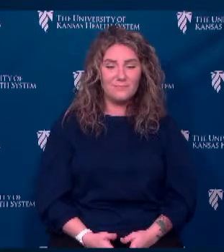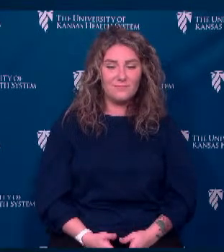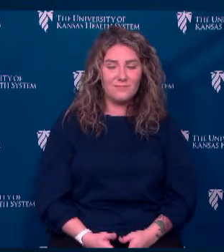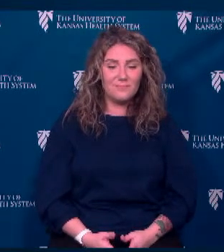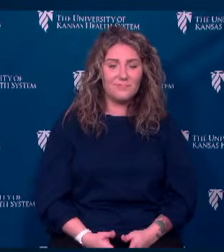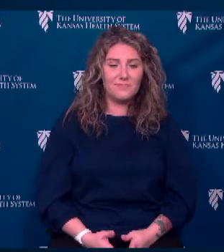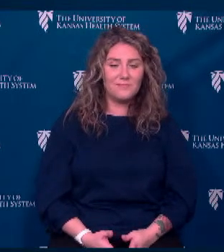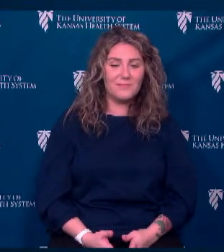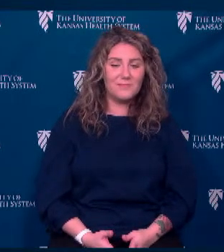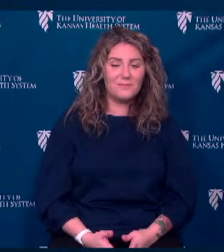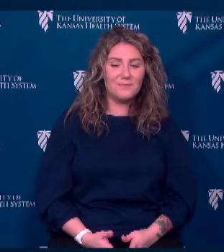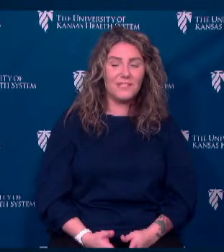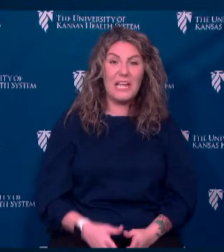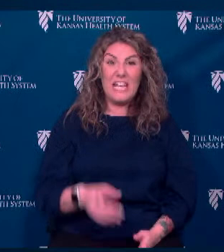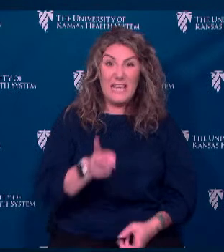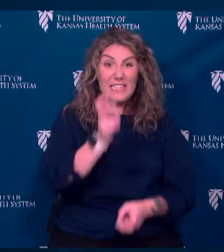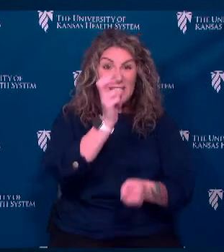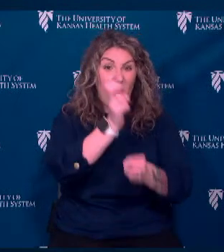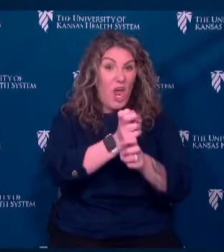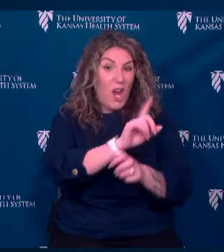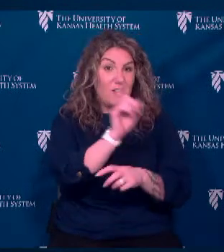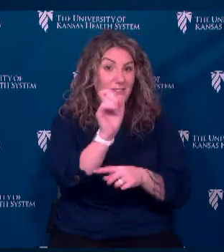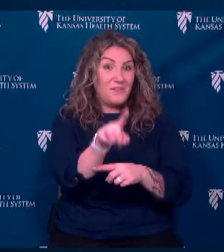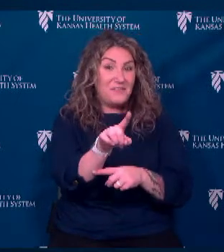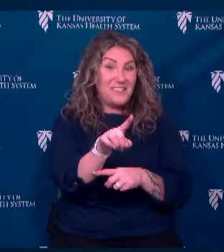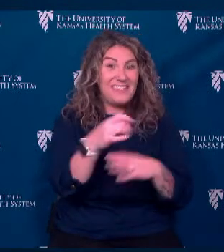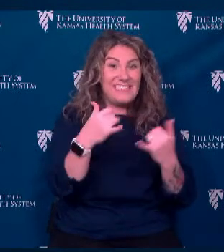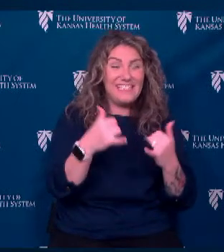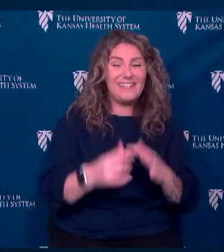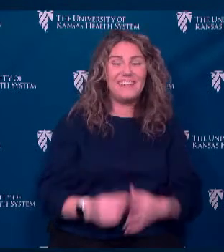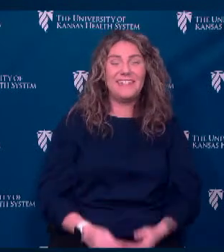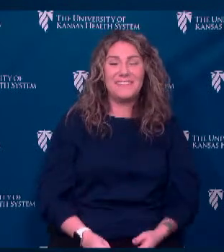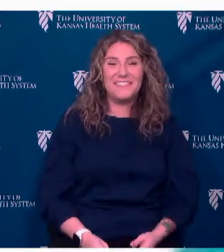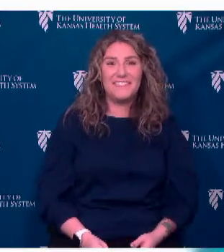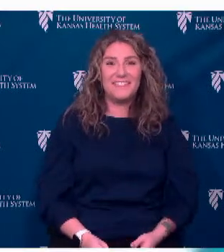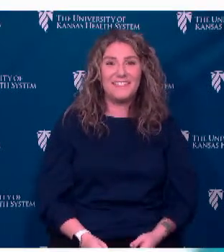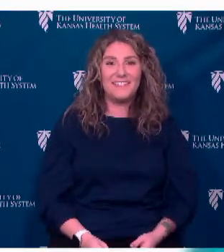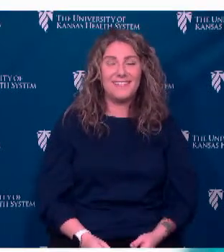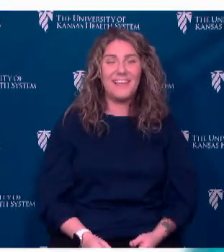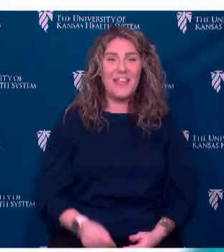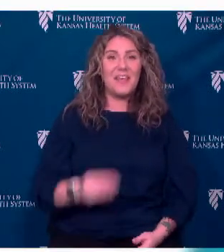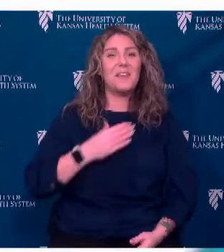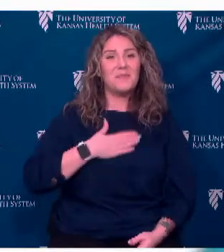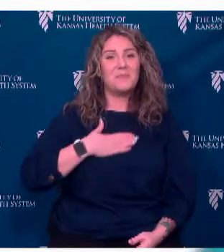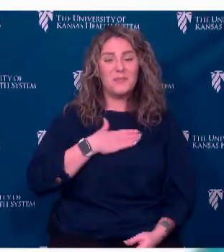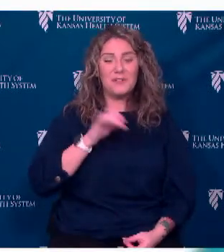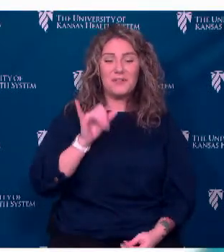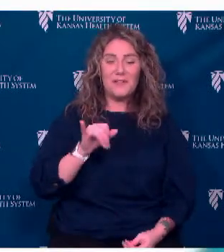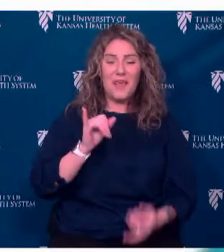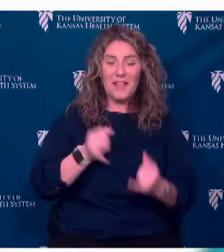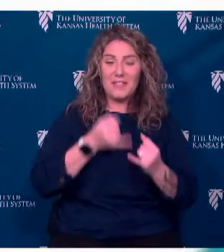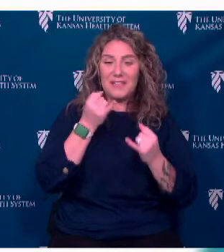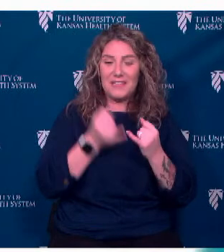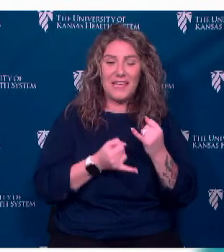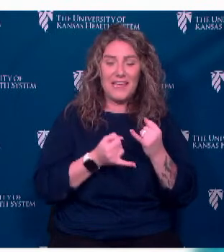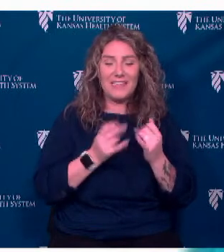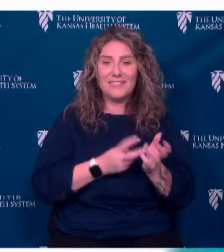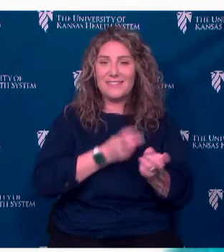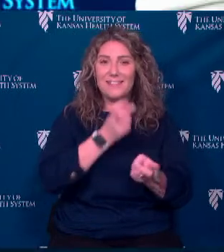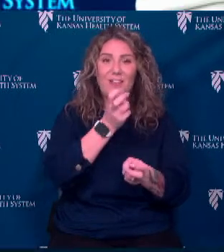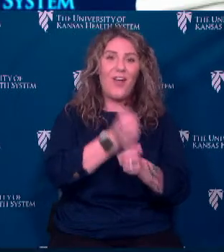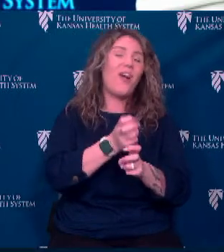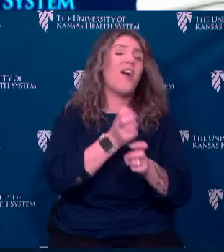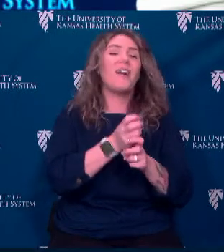Yeah, I gave you the hardest question of the day. Yeah, that is a hard question. Appreciate that. Yeah, last on the list and hardest question of the